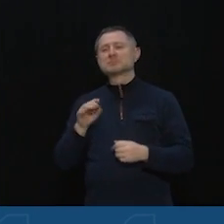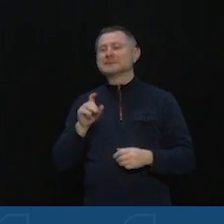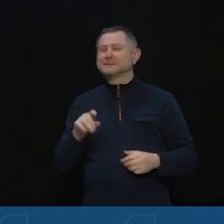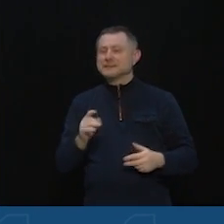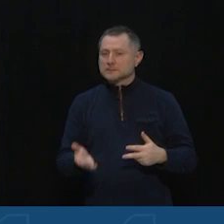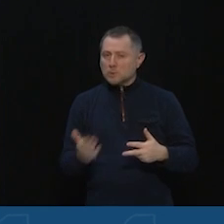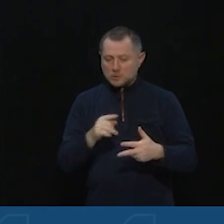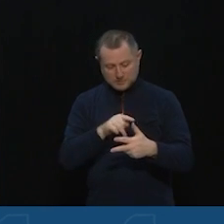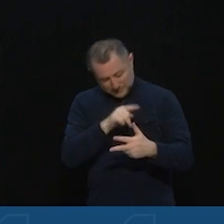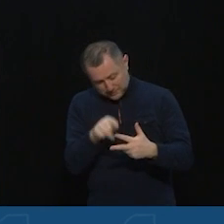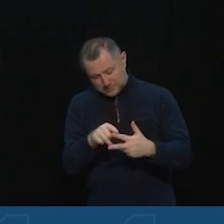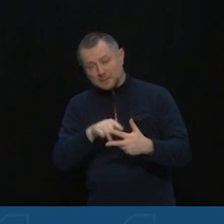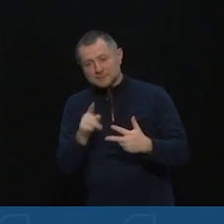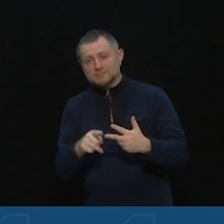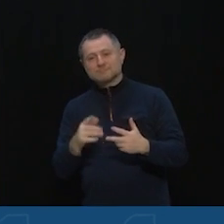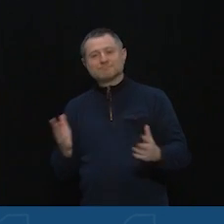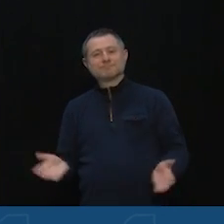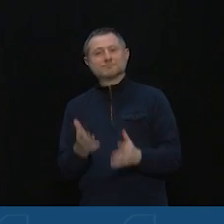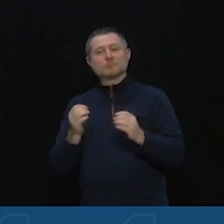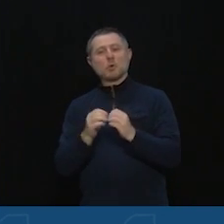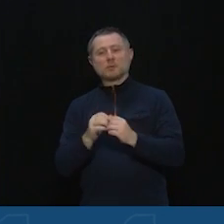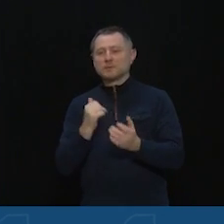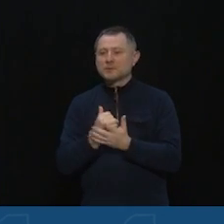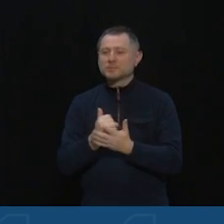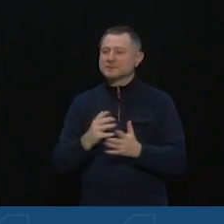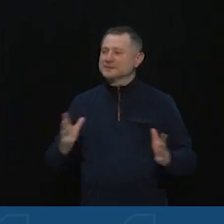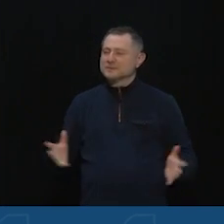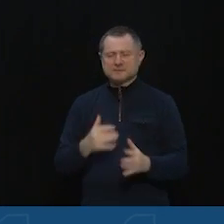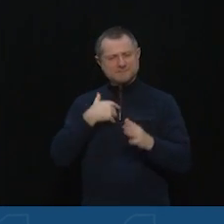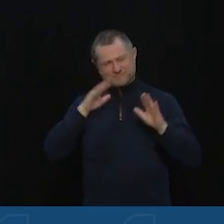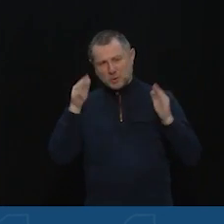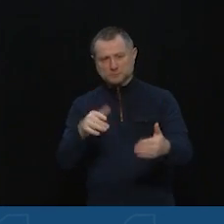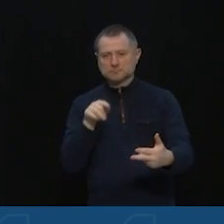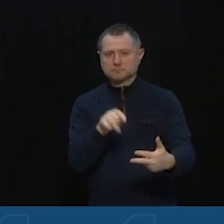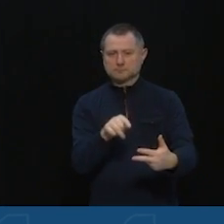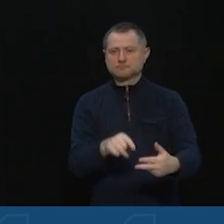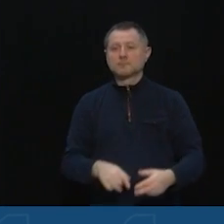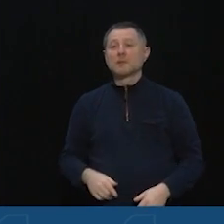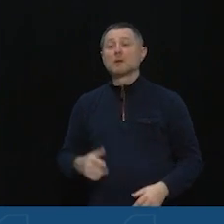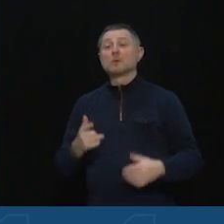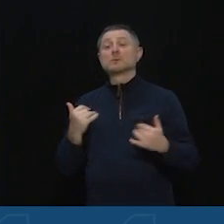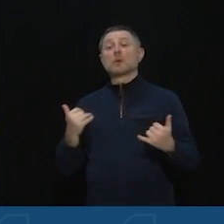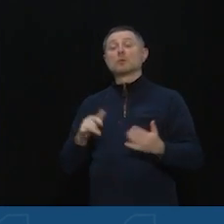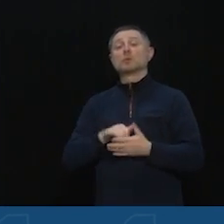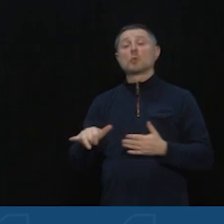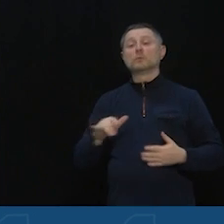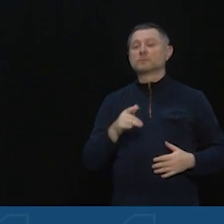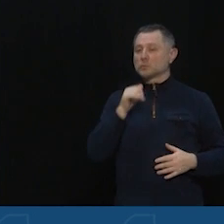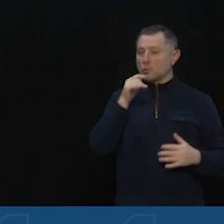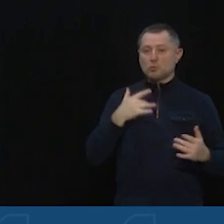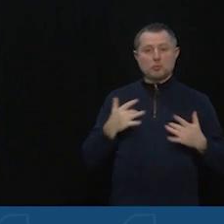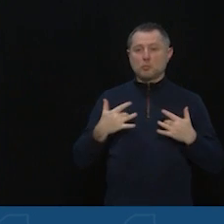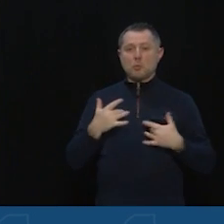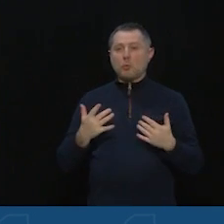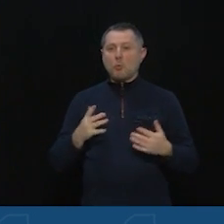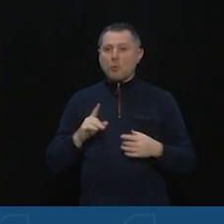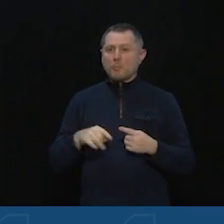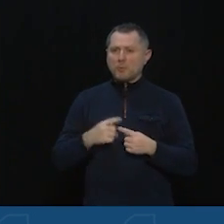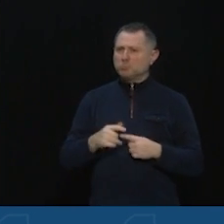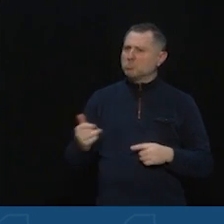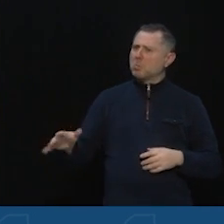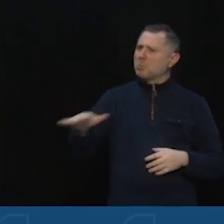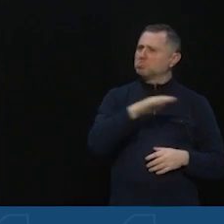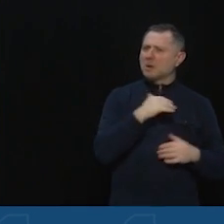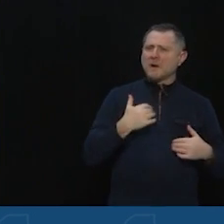our capacity for treatment. We are not worried in the state at this time about access to treatment. And so if